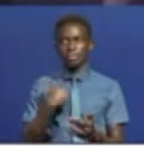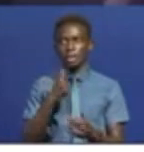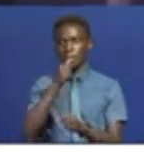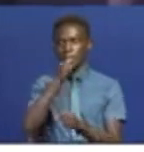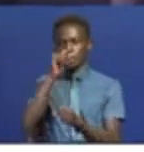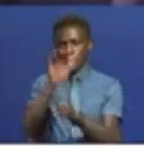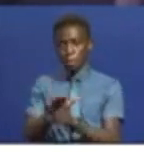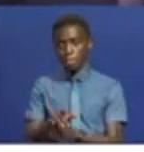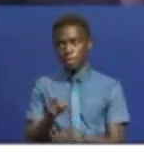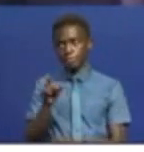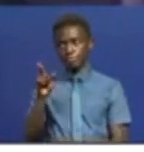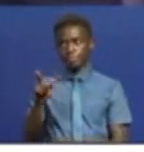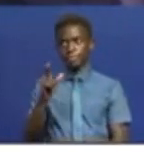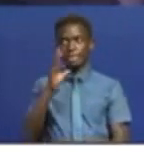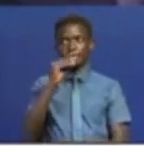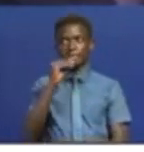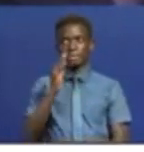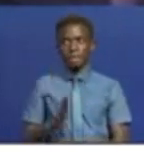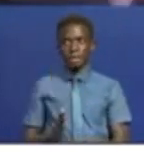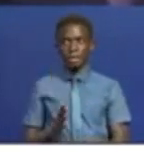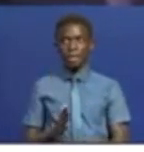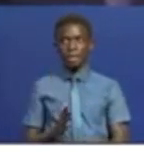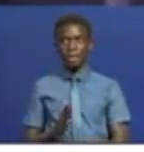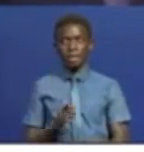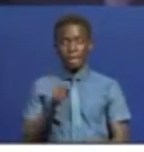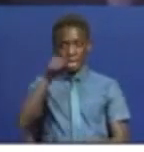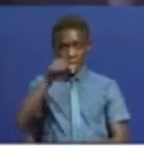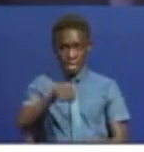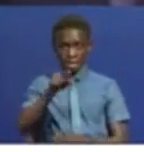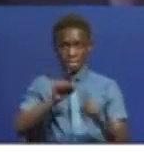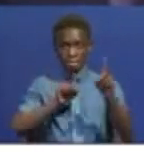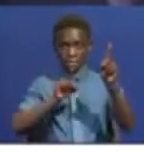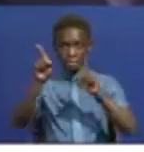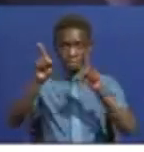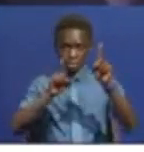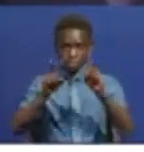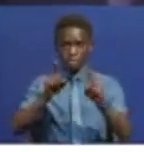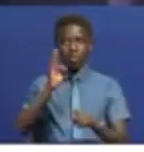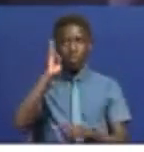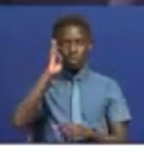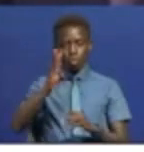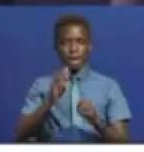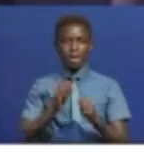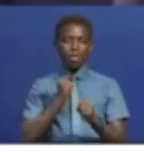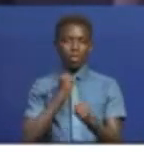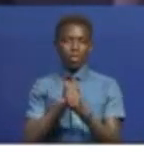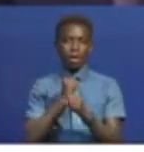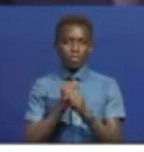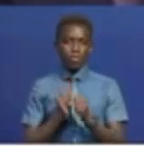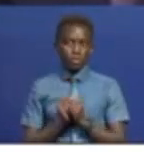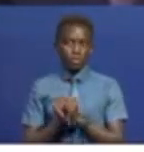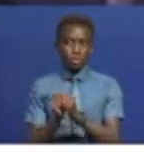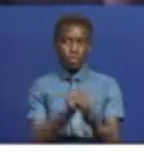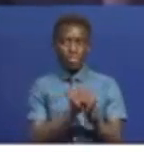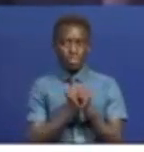Speaker, that it's a fire that I bear about. It's not